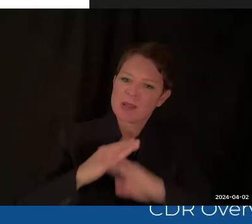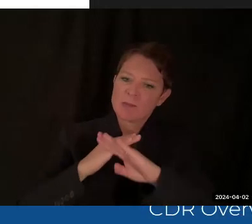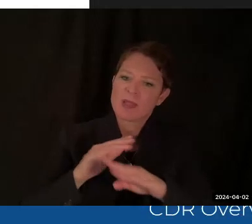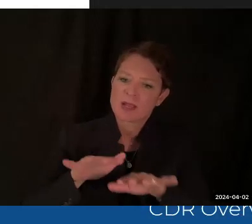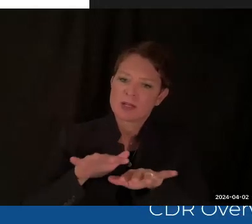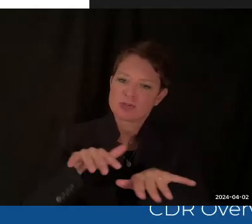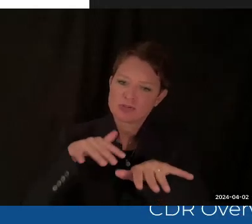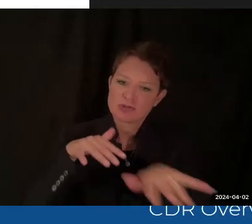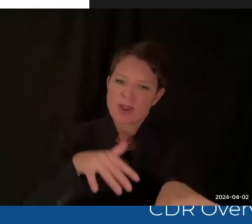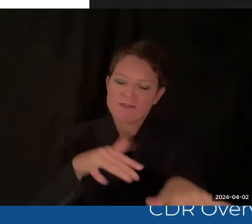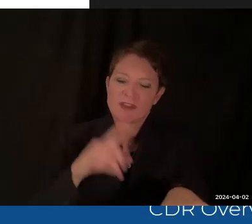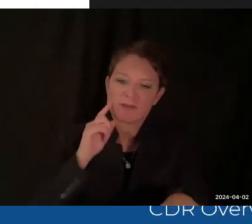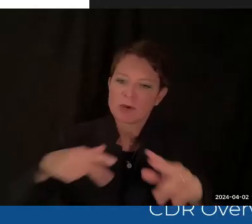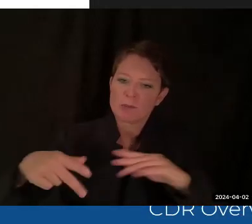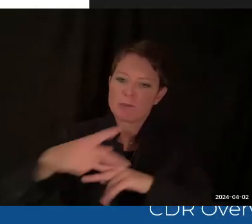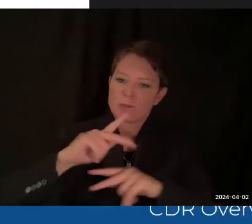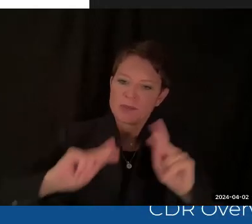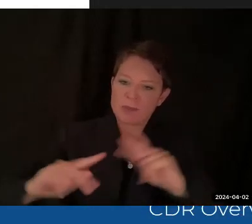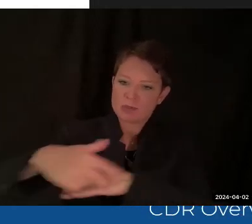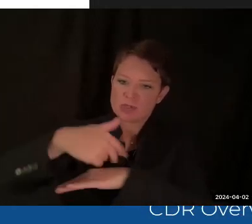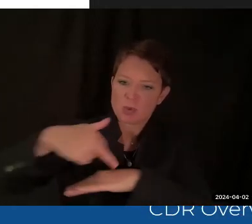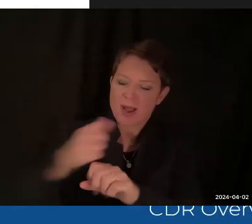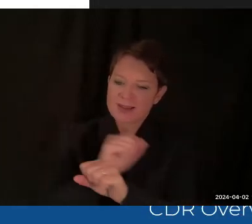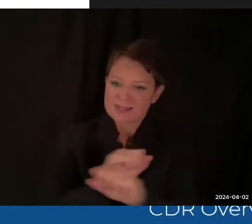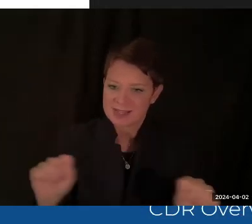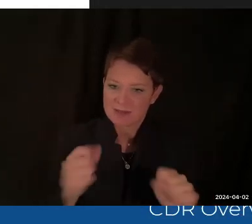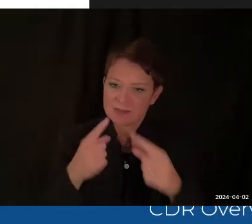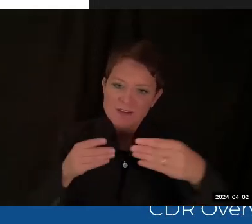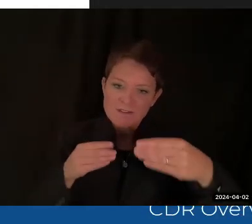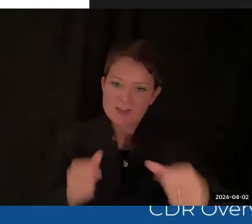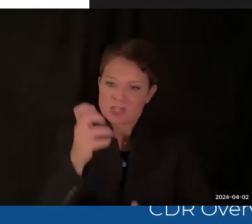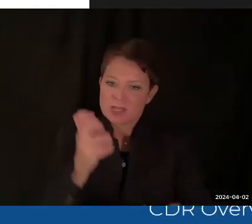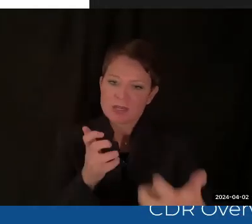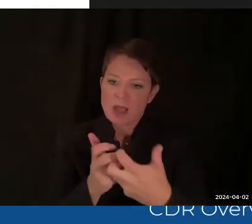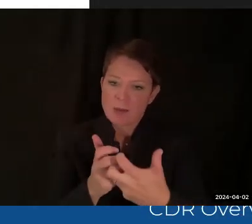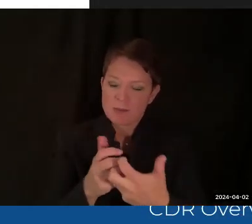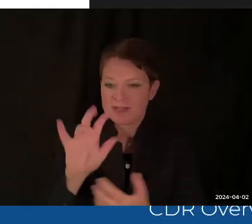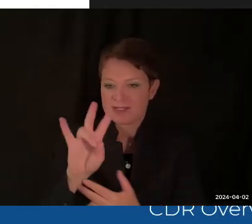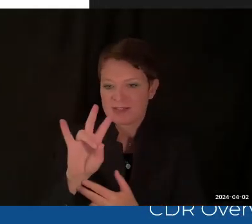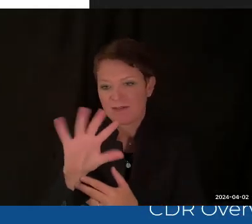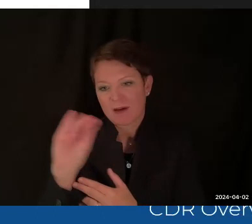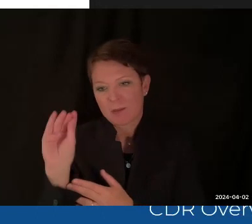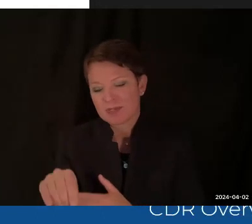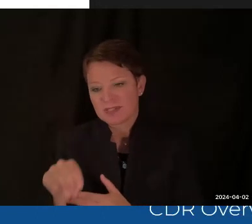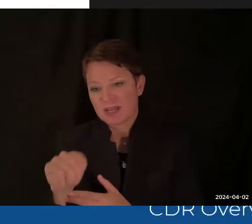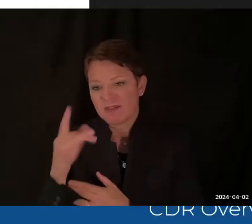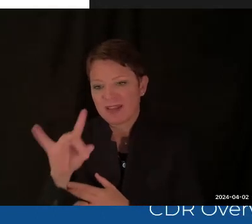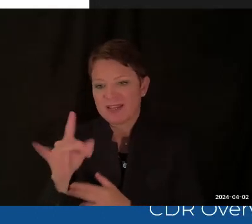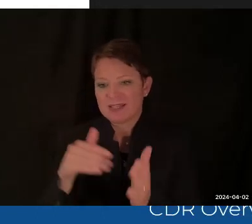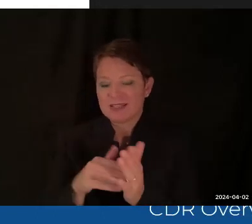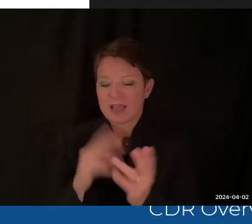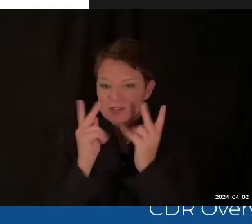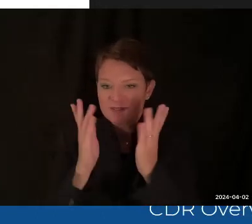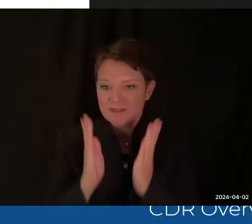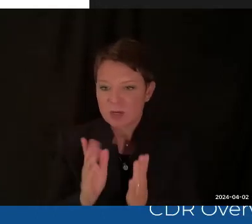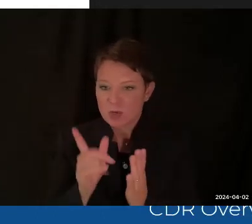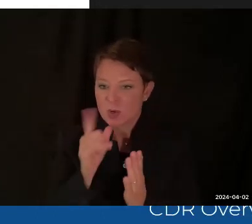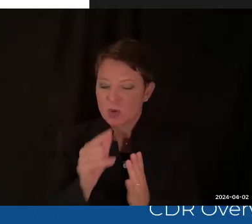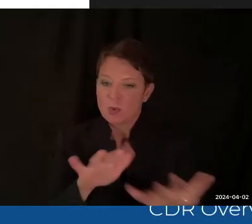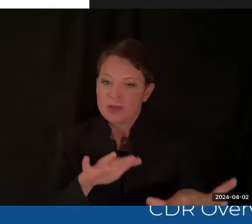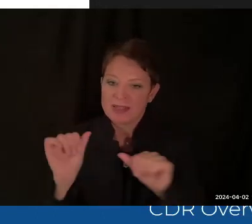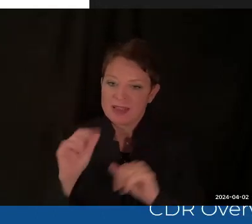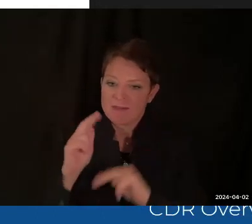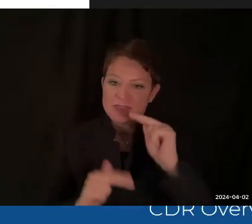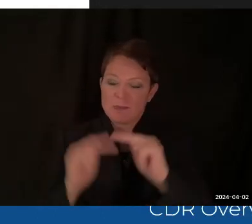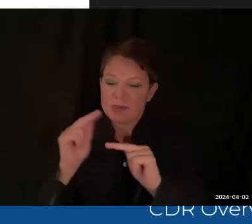traffic lanes for pedestrian safety to safely and efficiently accommodate the 75% of 18,000 visitors who will be exiting the